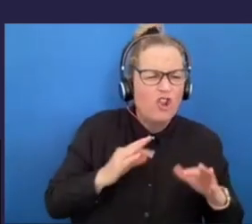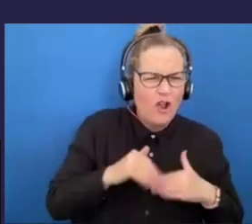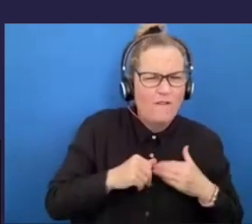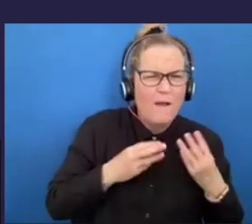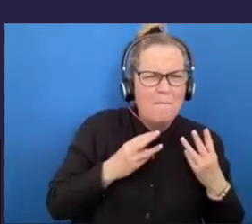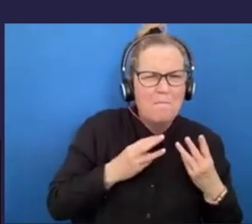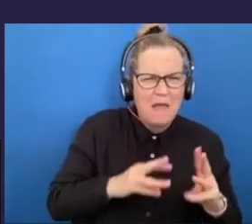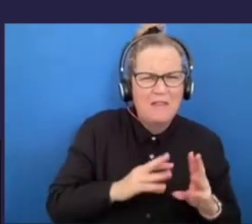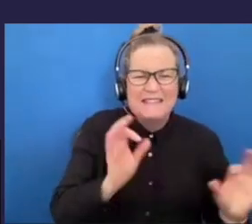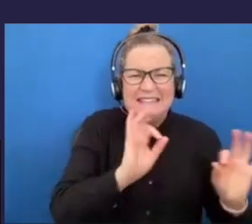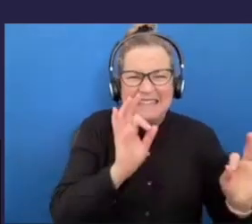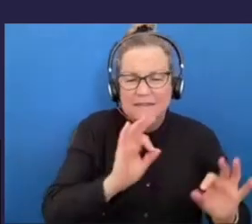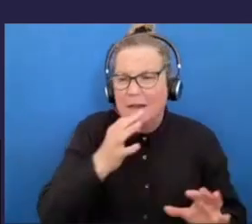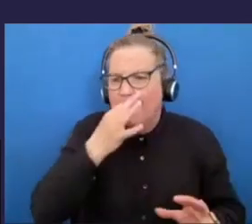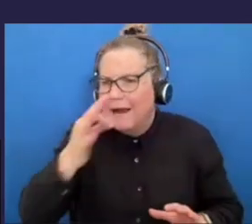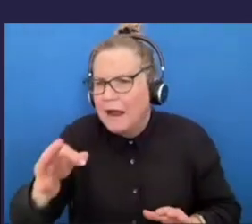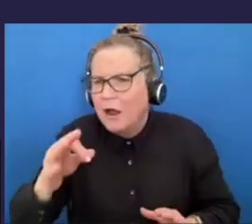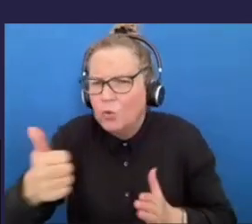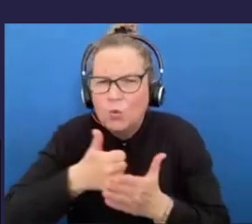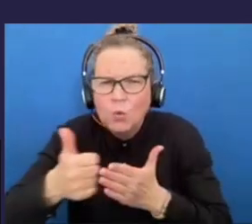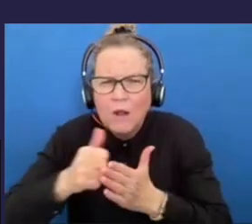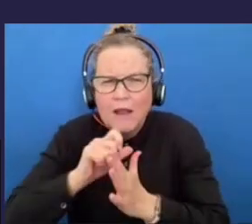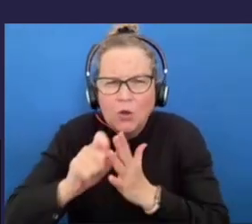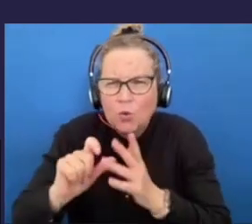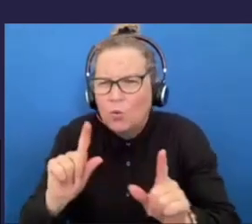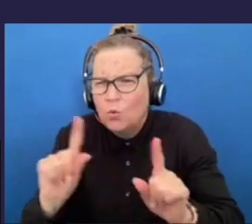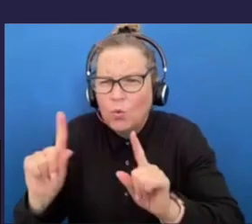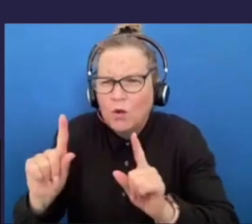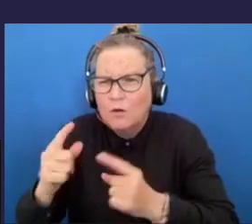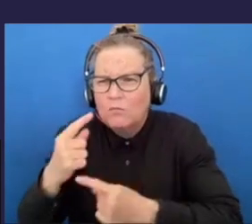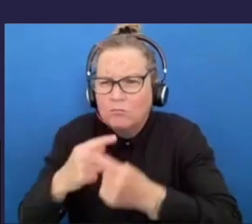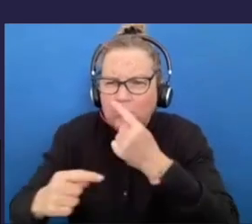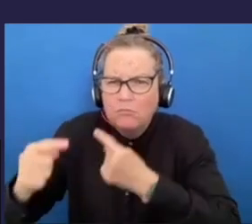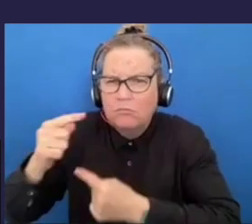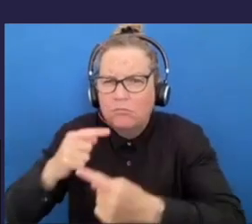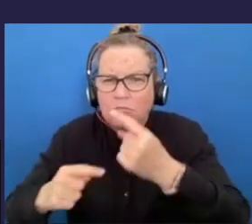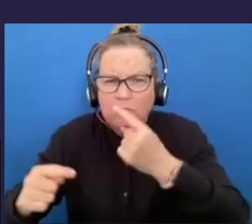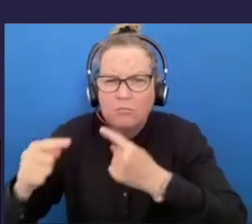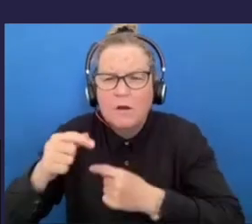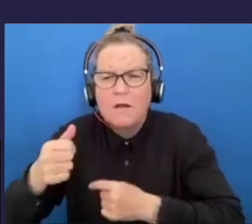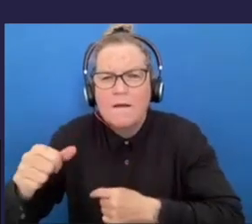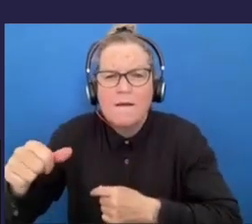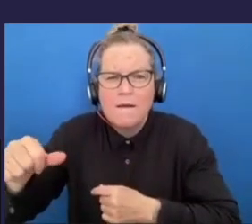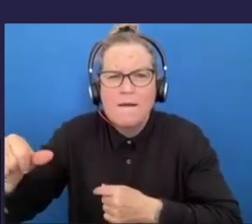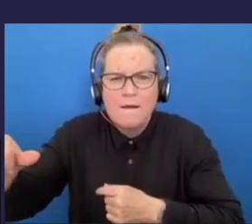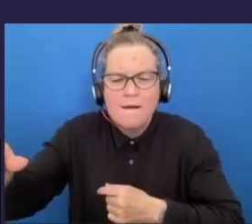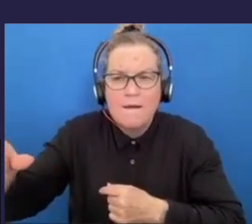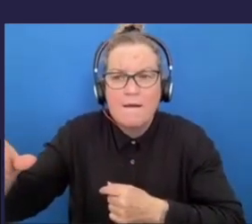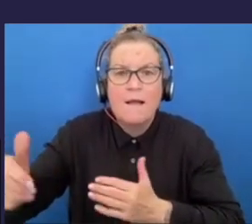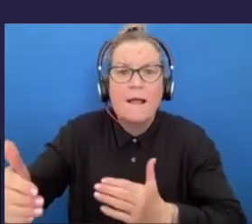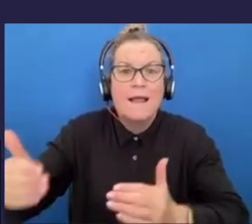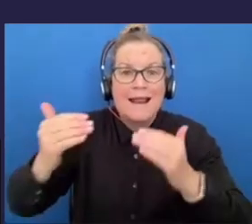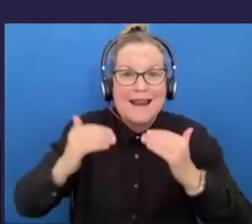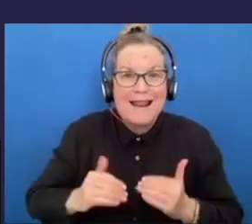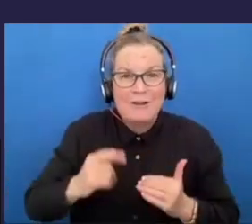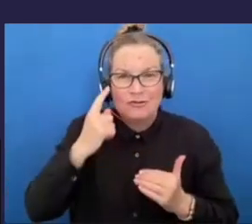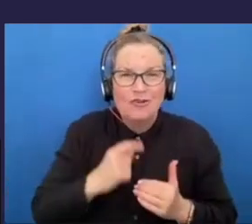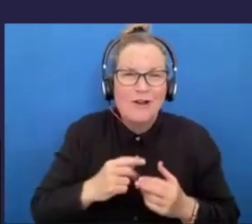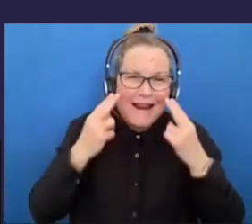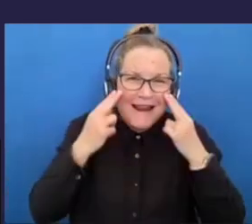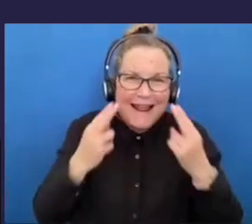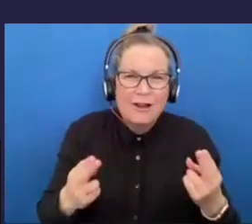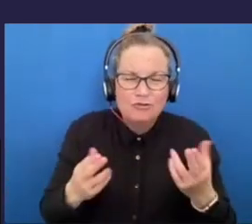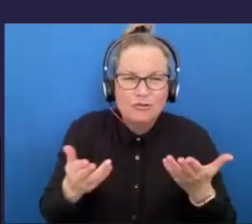how are things usually done? Once you know the series of steps the worker will need to take, we should next promote natural means. These